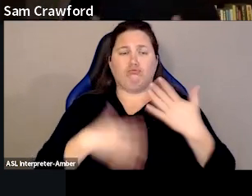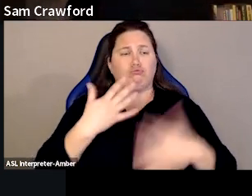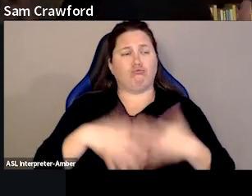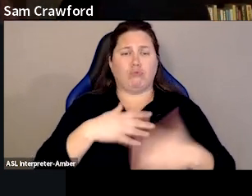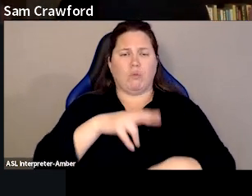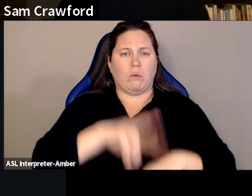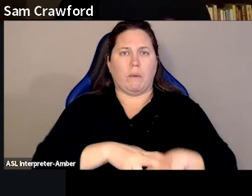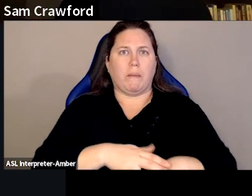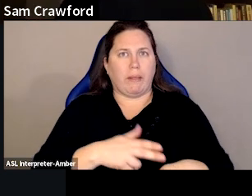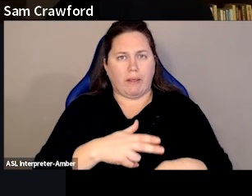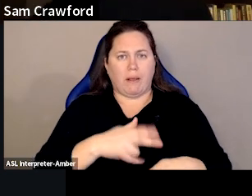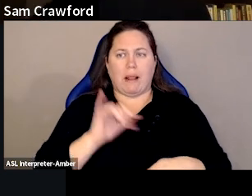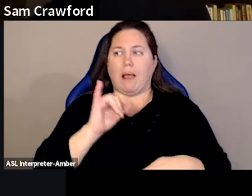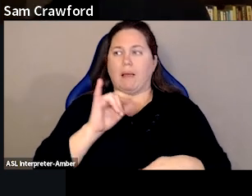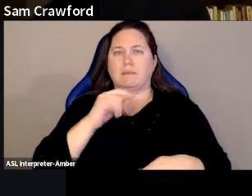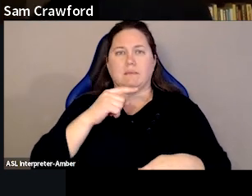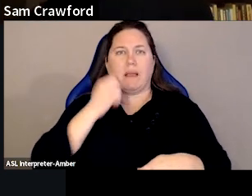our teeth or tying our shoes.